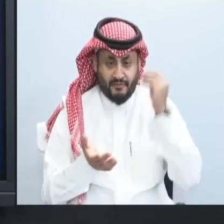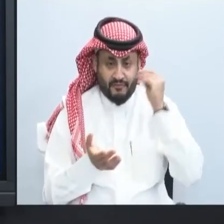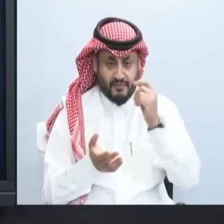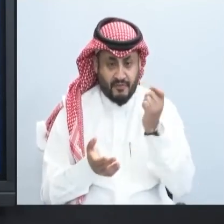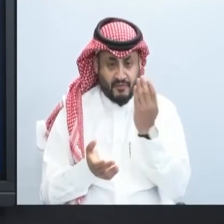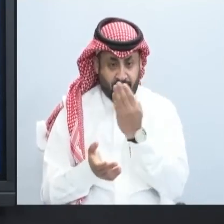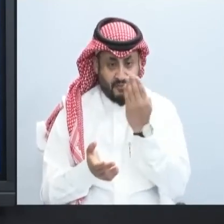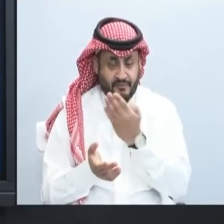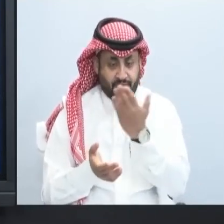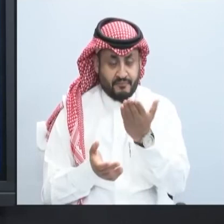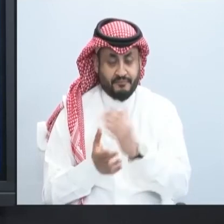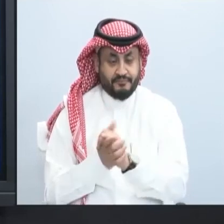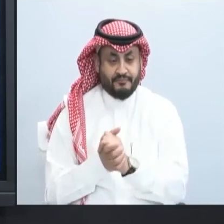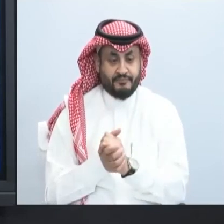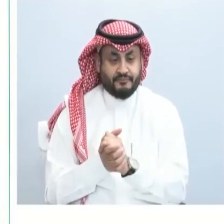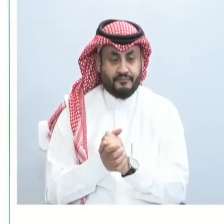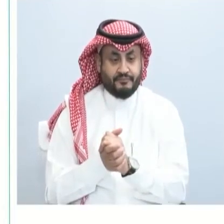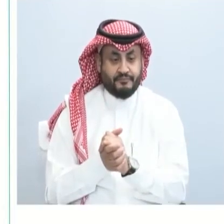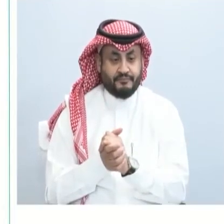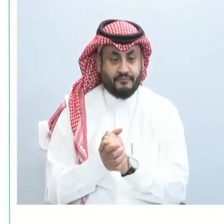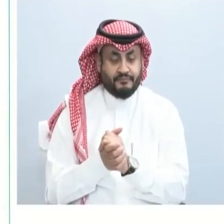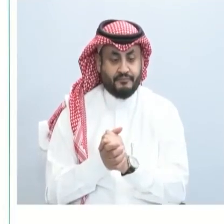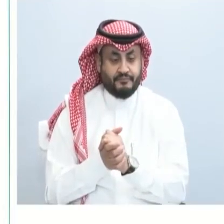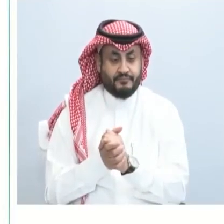read such words.